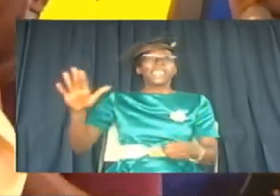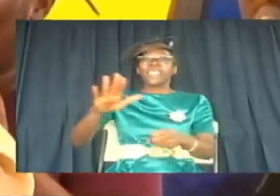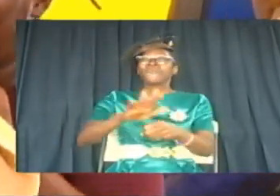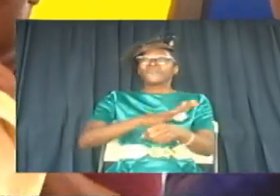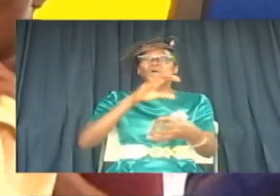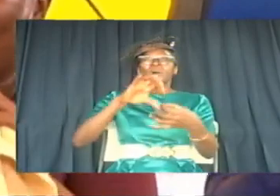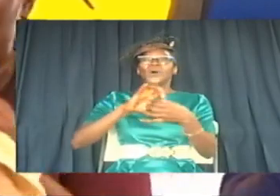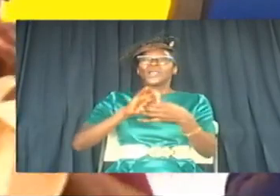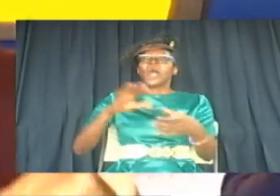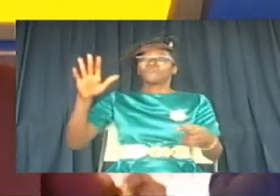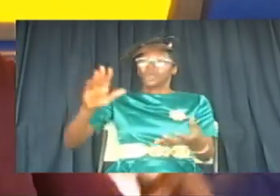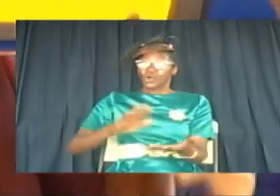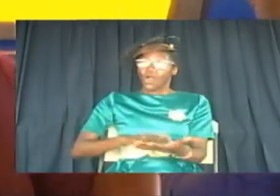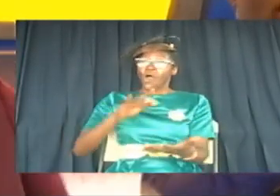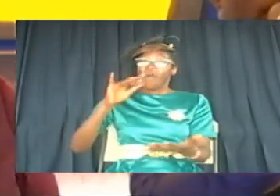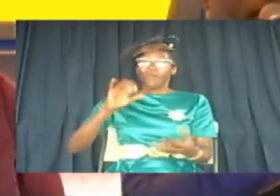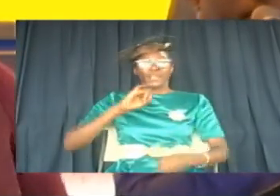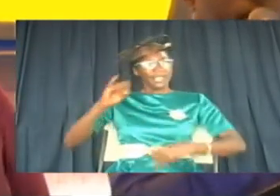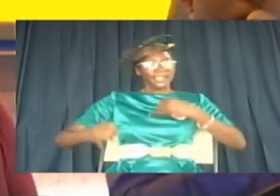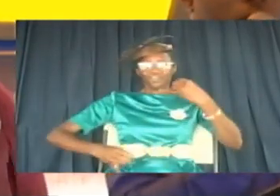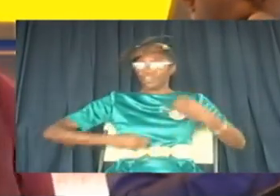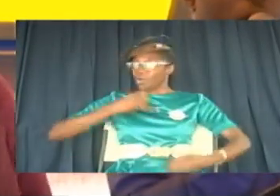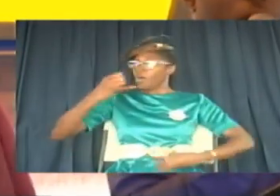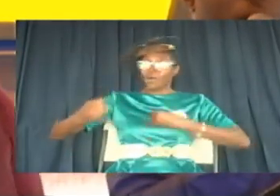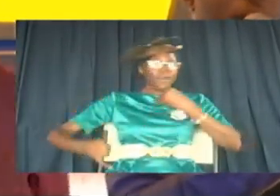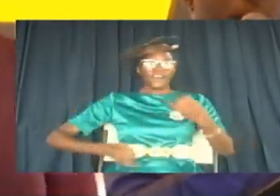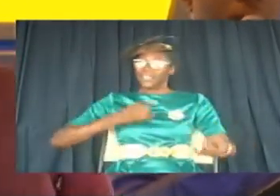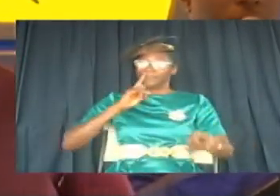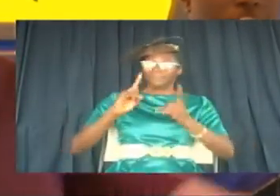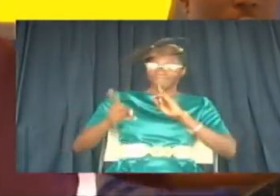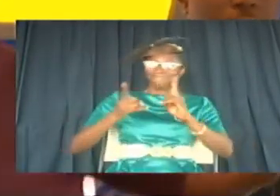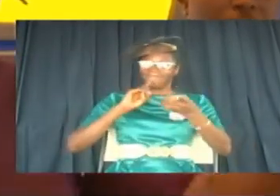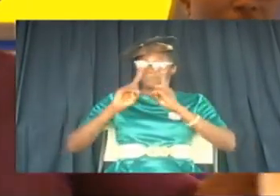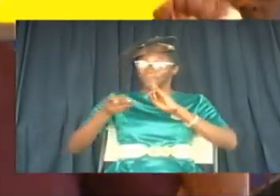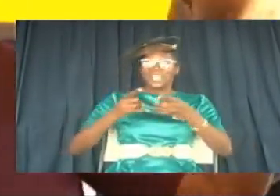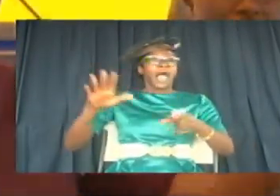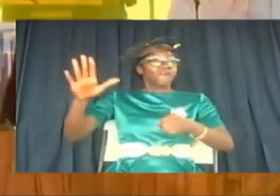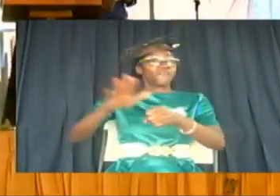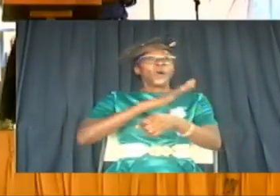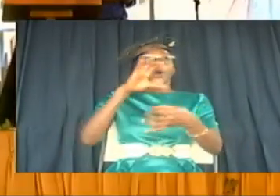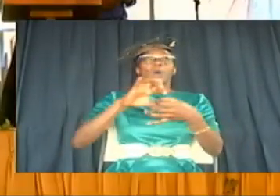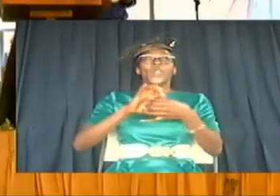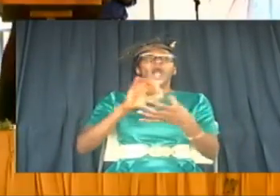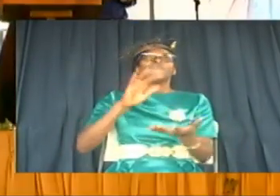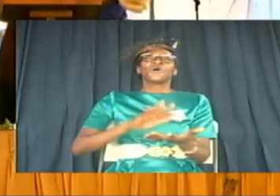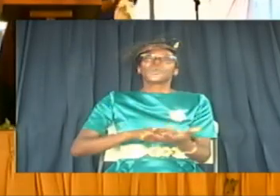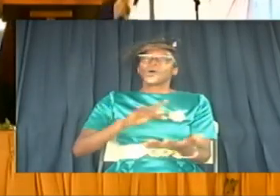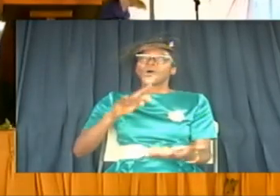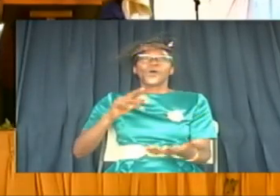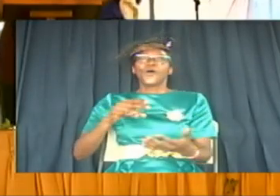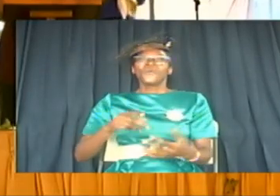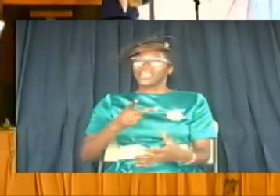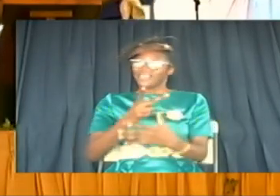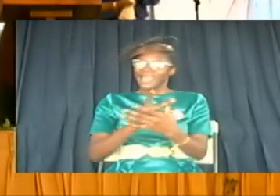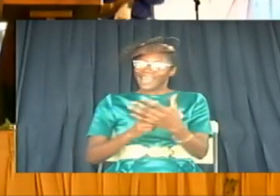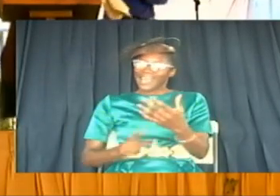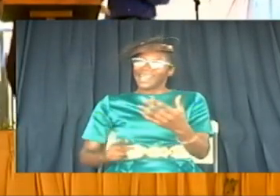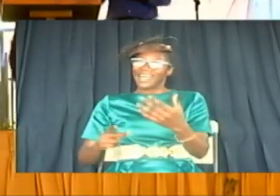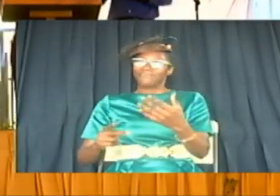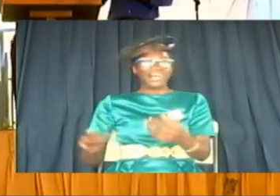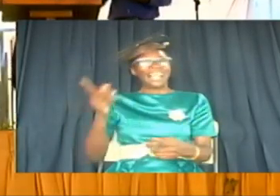glory, full of glory, is joy unspeakable and full of glory